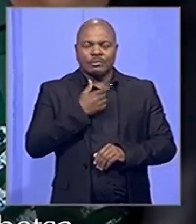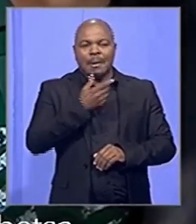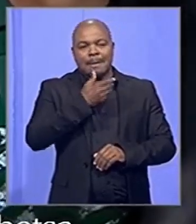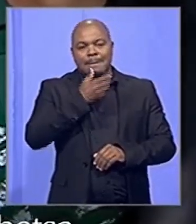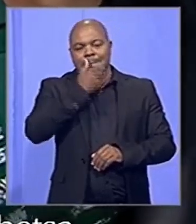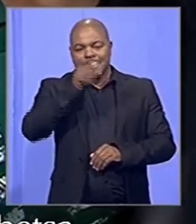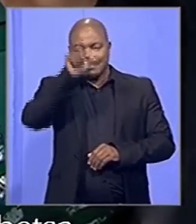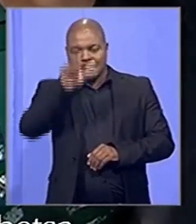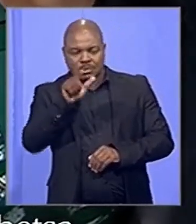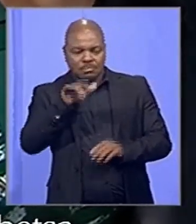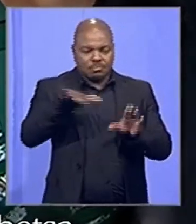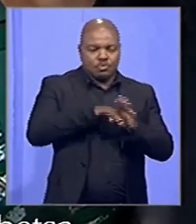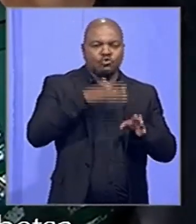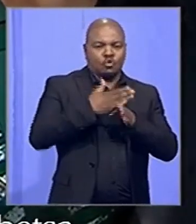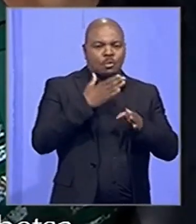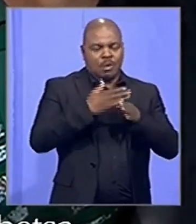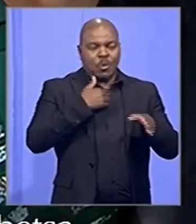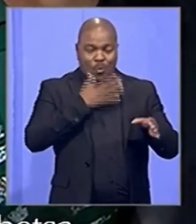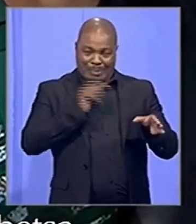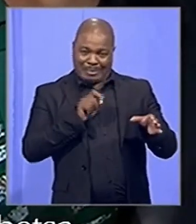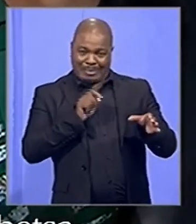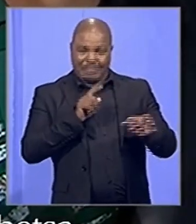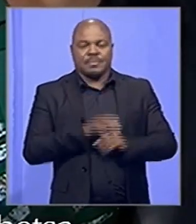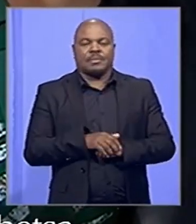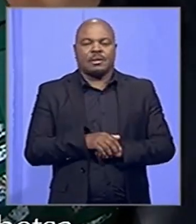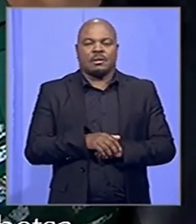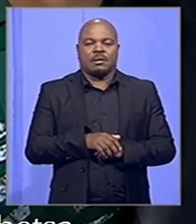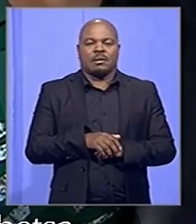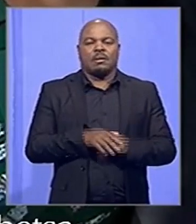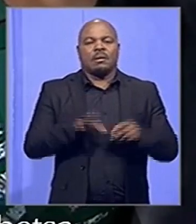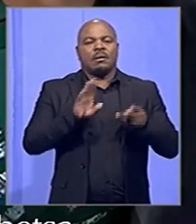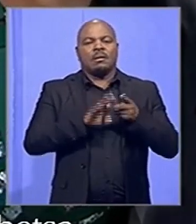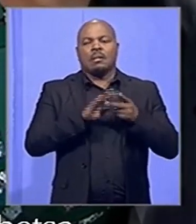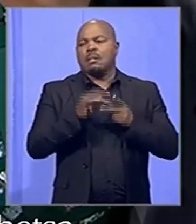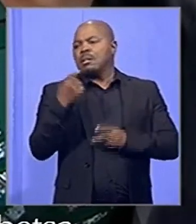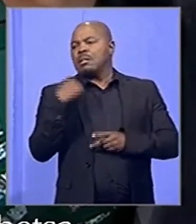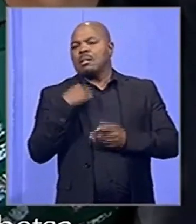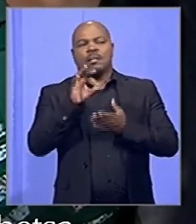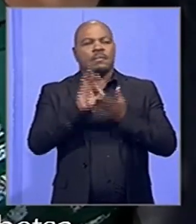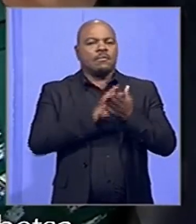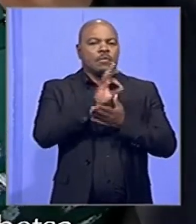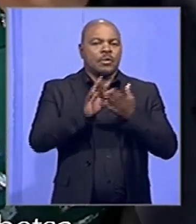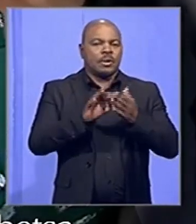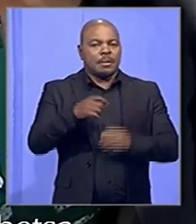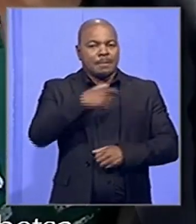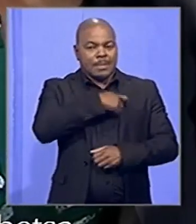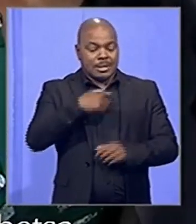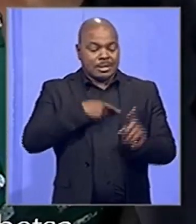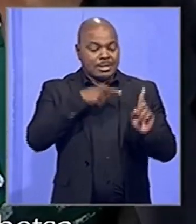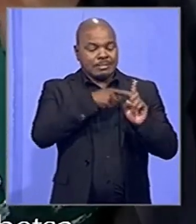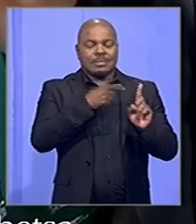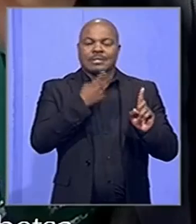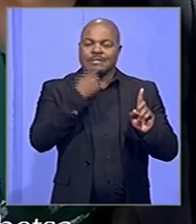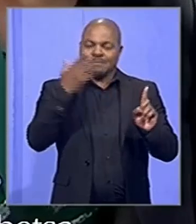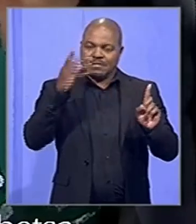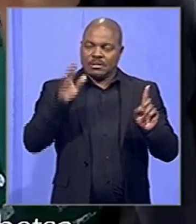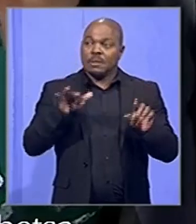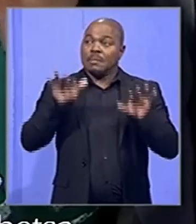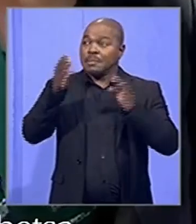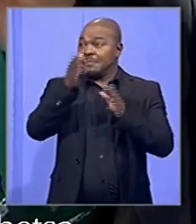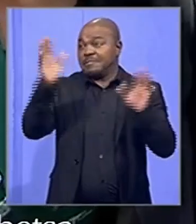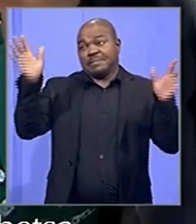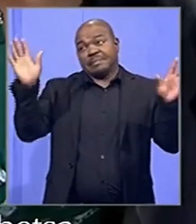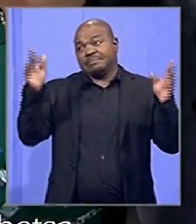for the job. You know, I think that what has happened in this last election, the president has said it himself, the people have